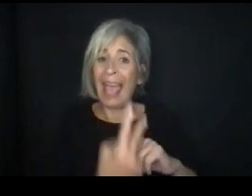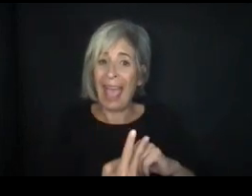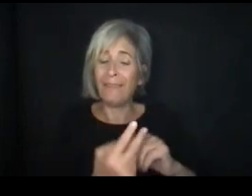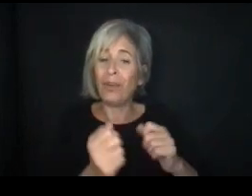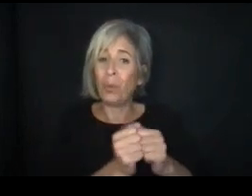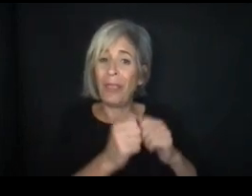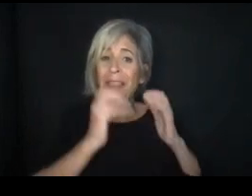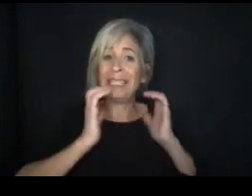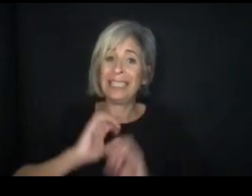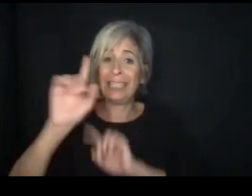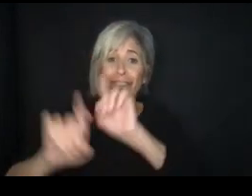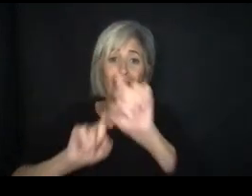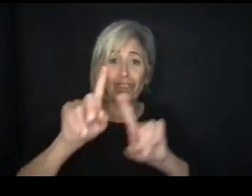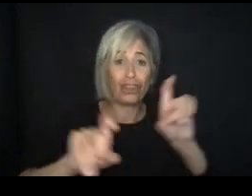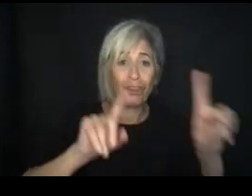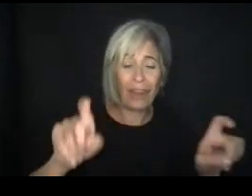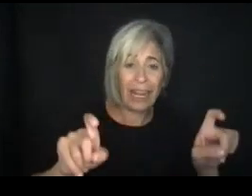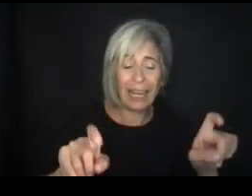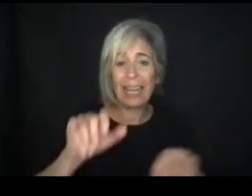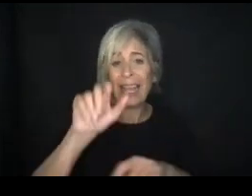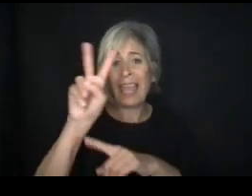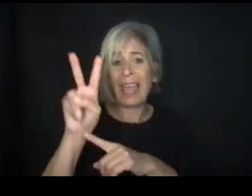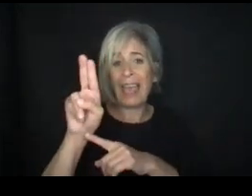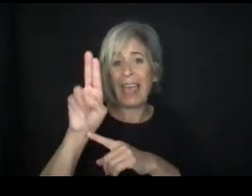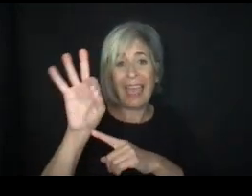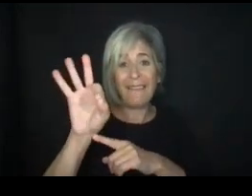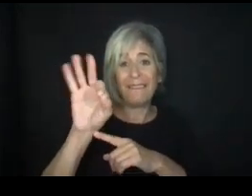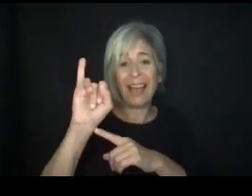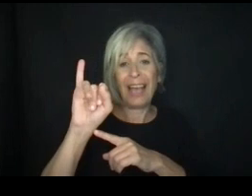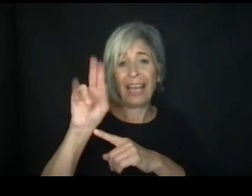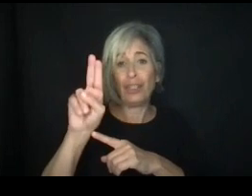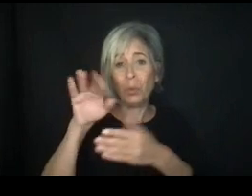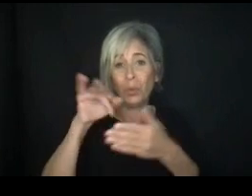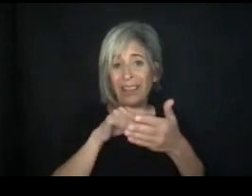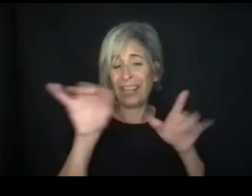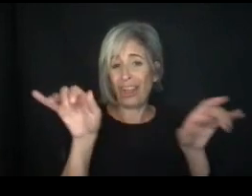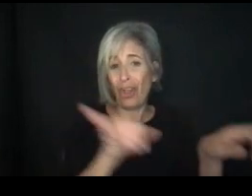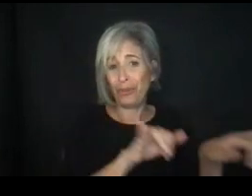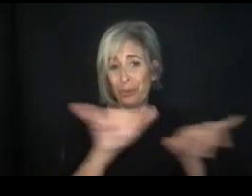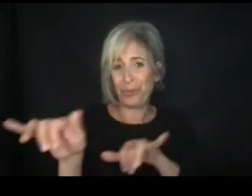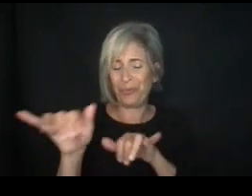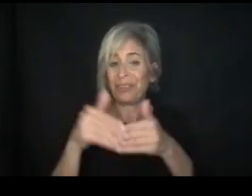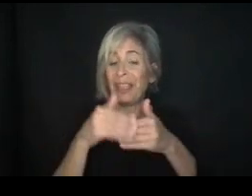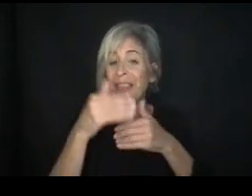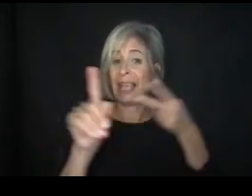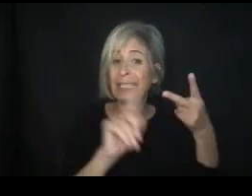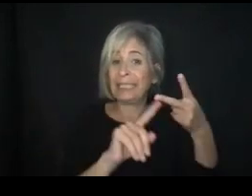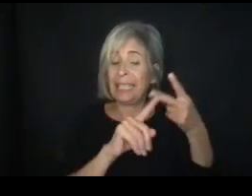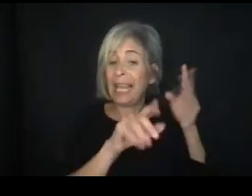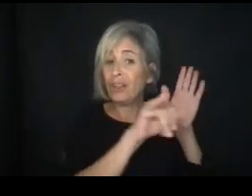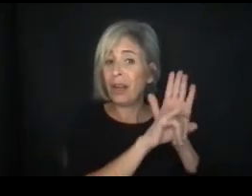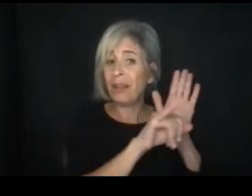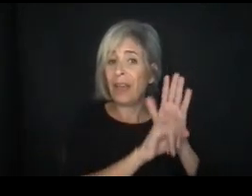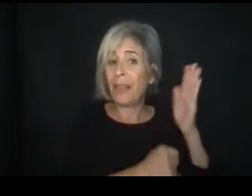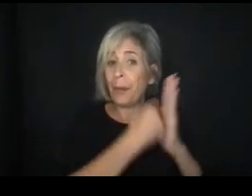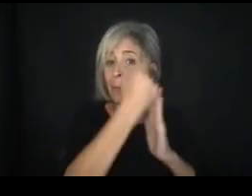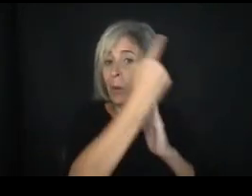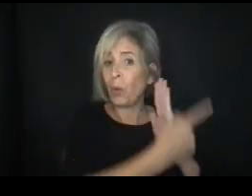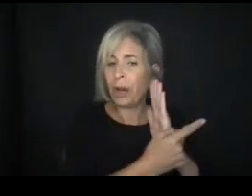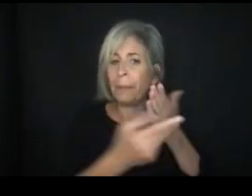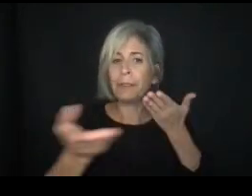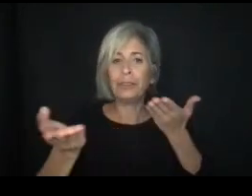citizen survey and our FIU study. The next would be to identify how the program,